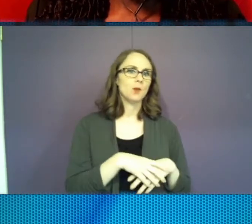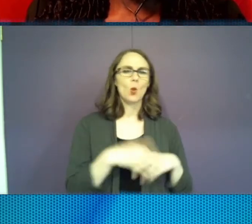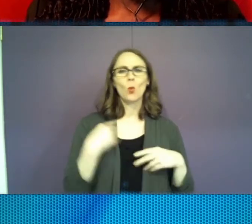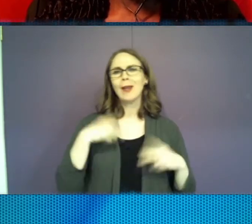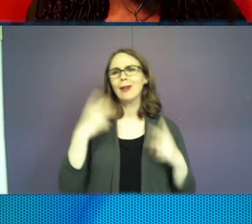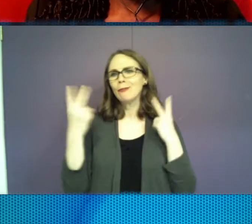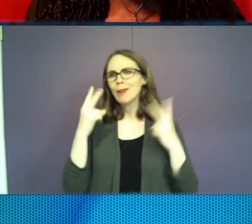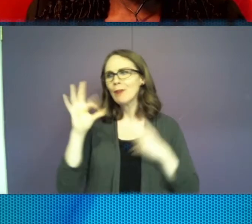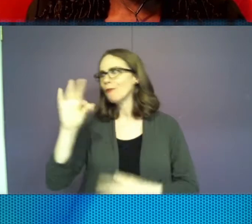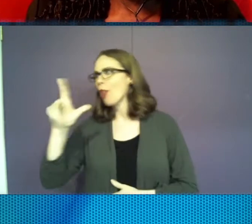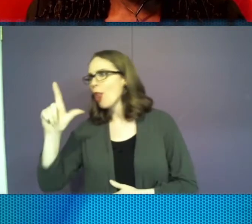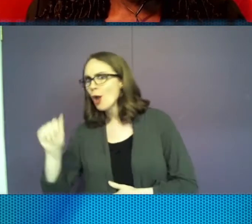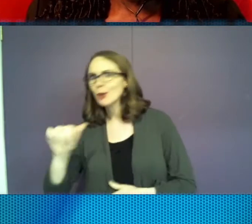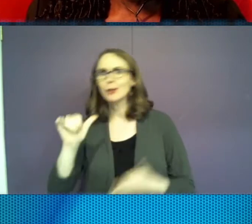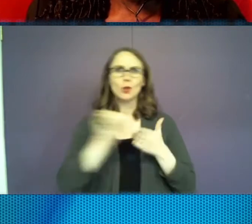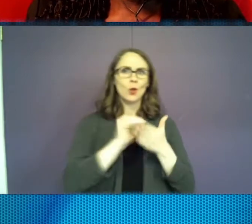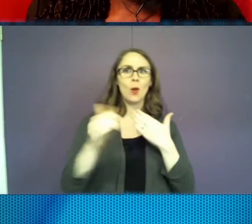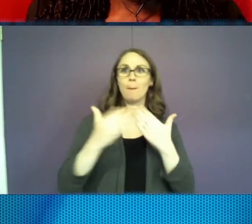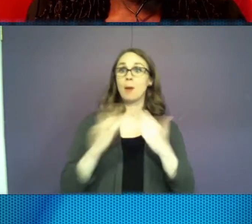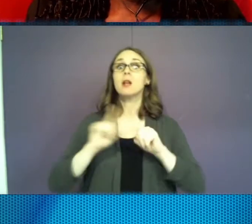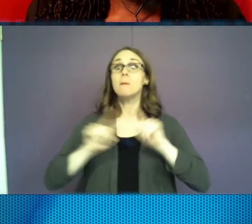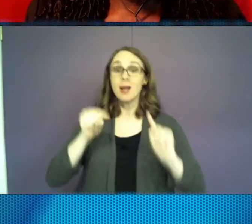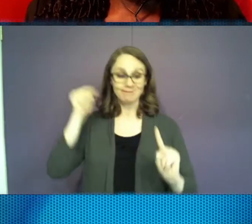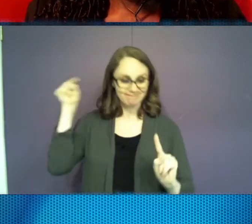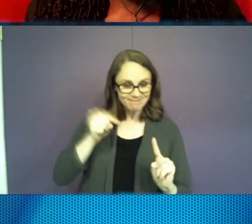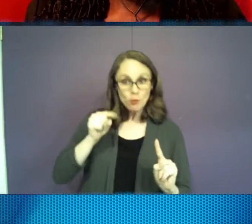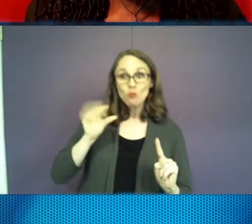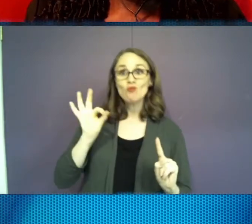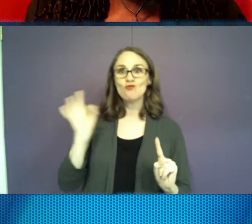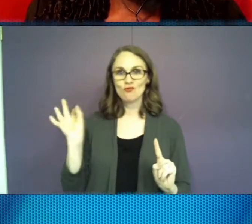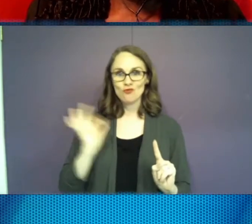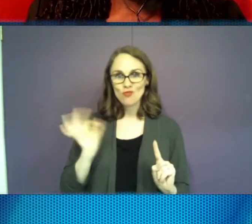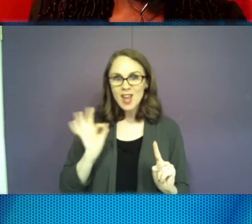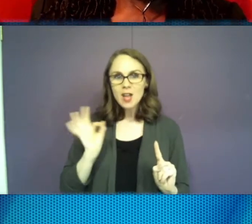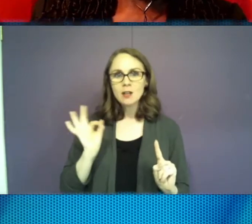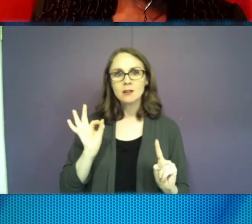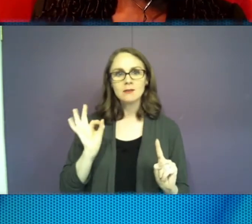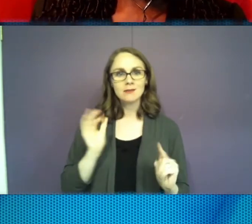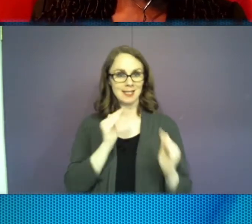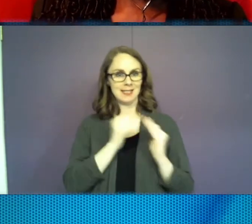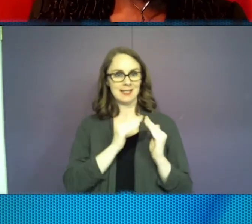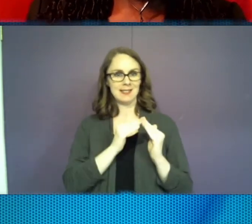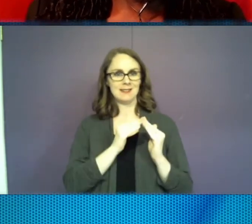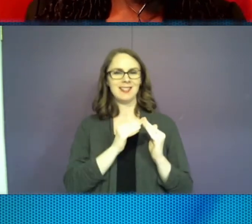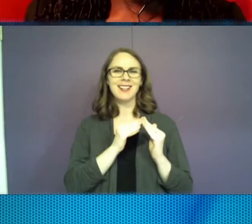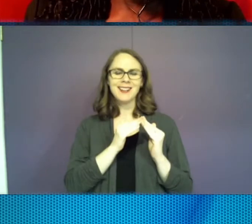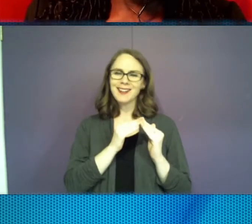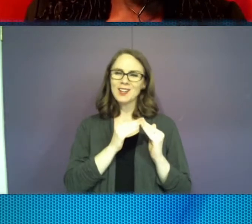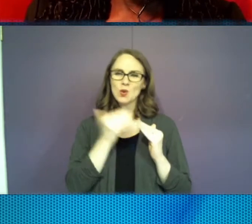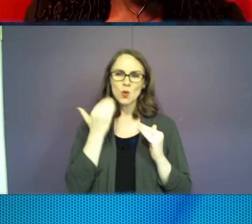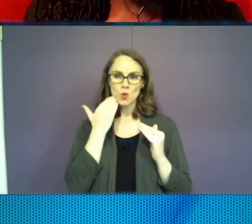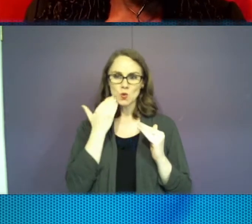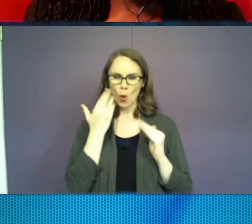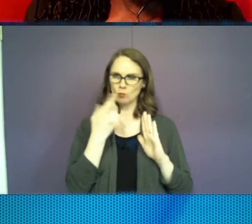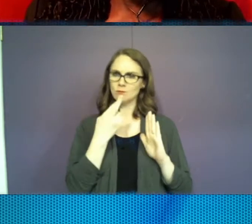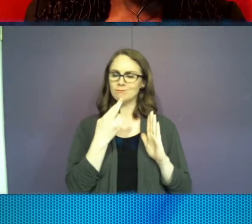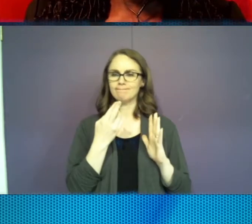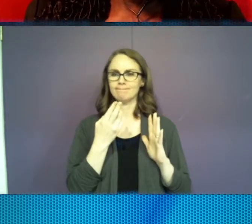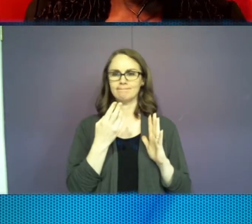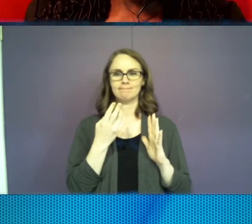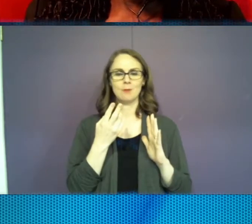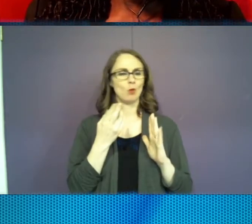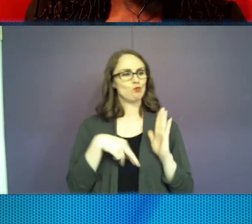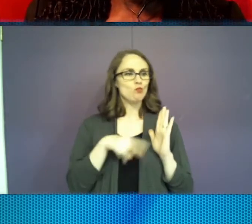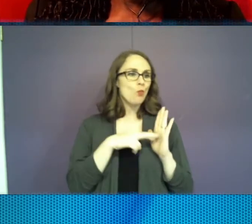York, whatever. But Frederick in specific is a city that have like a role of a